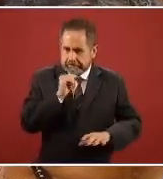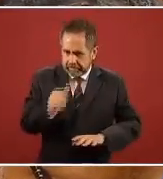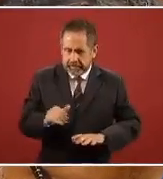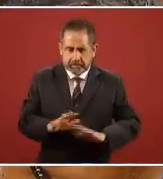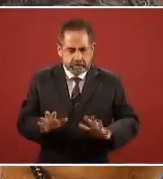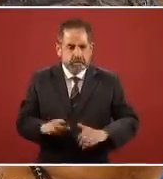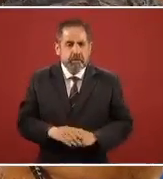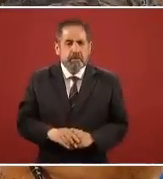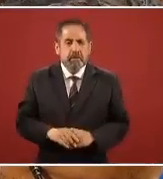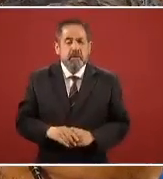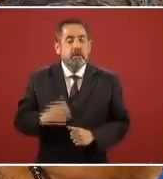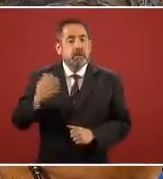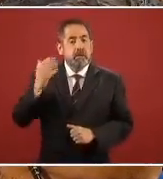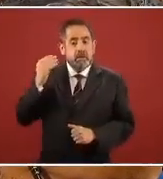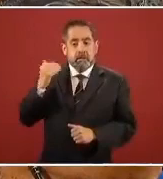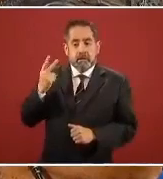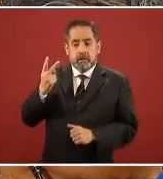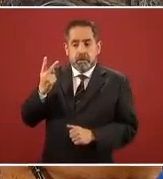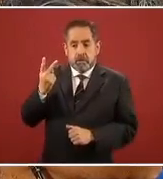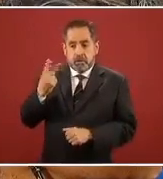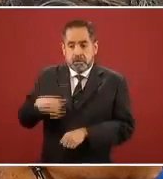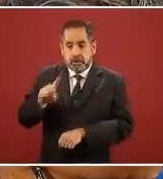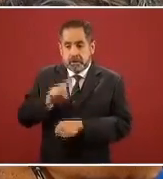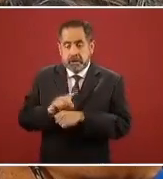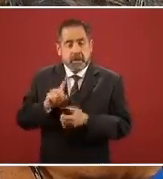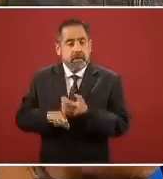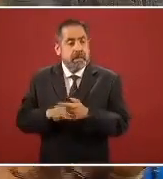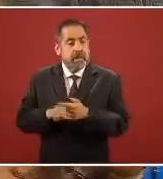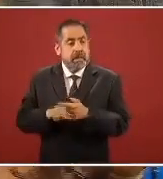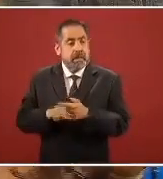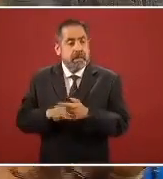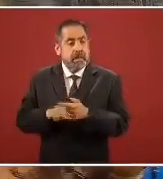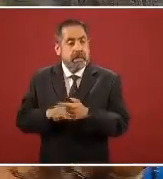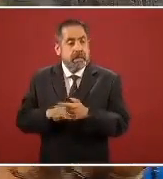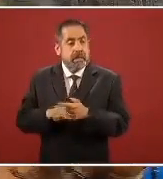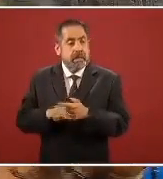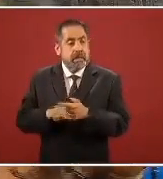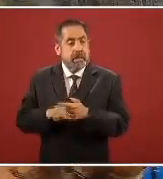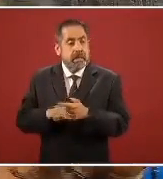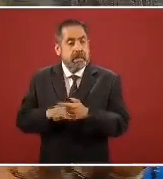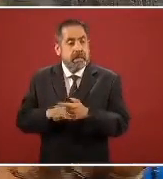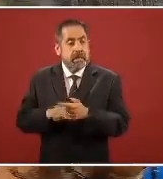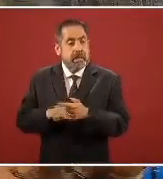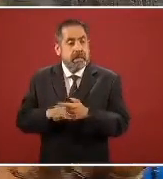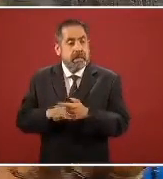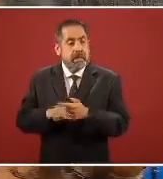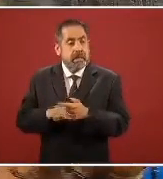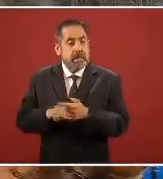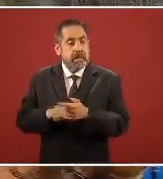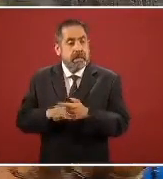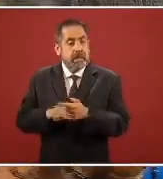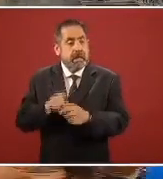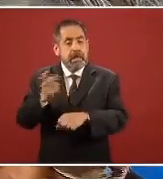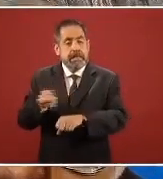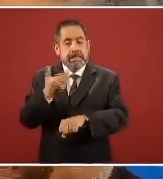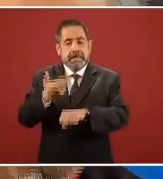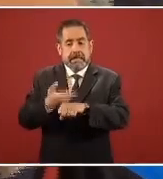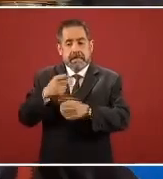Y bueno, hace dos días en el Secretariado Ejecutivo. And about two days ago in the Secretary